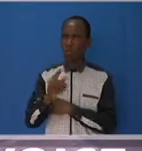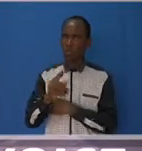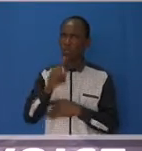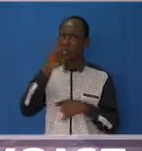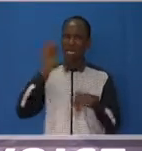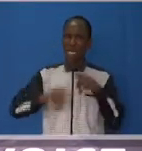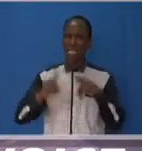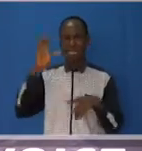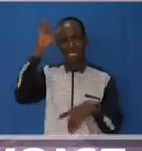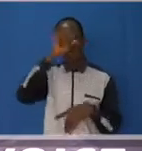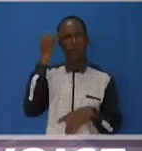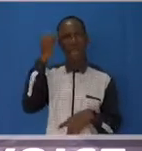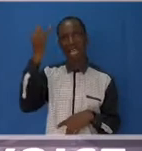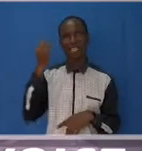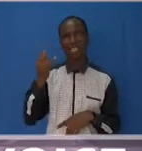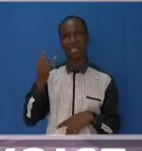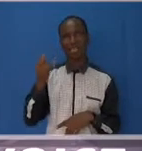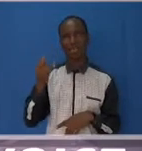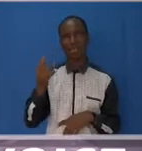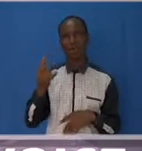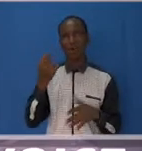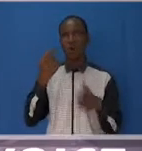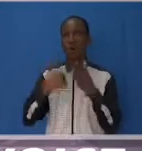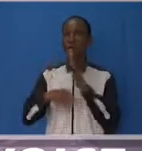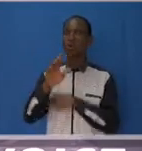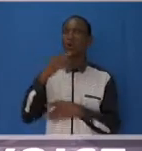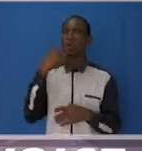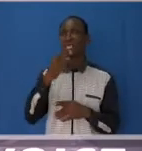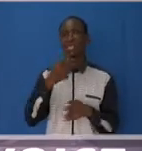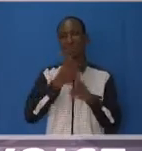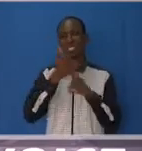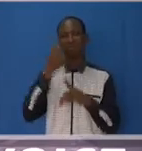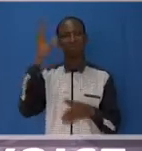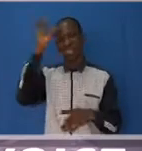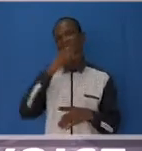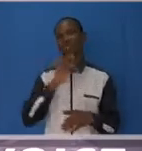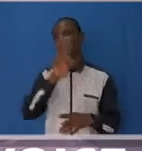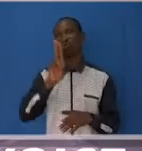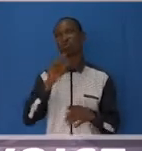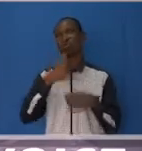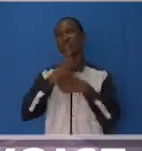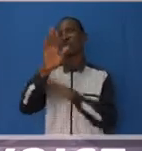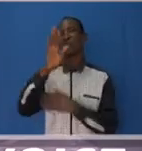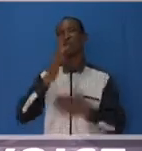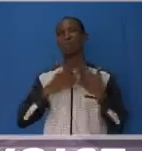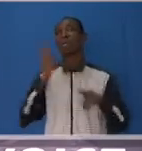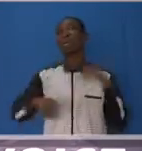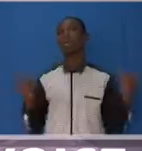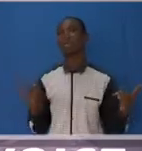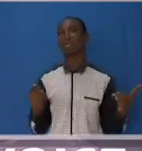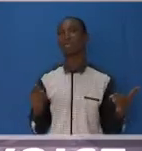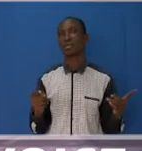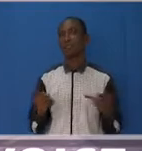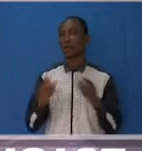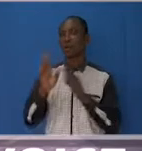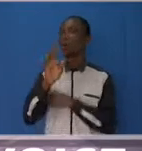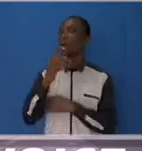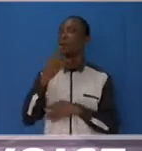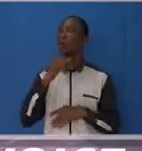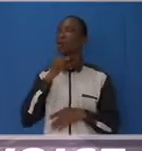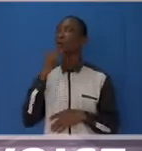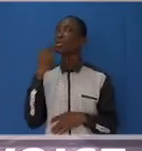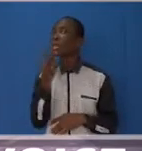he has not instructed you to do, if you do, he accepts it. No. Once he has not commanded